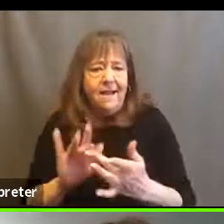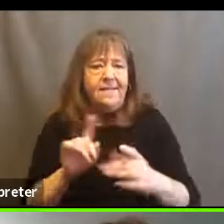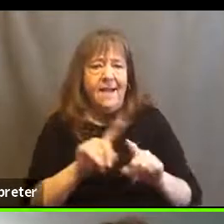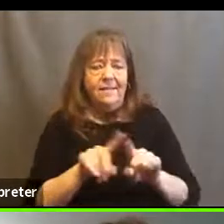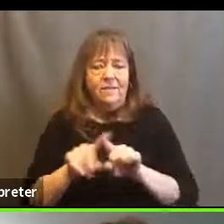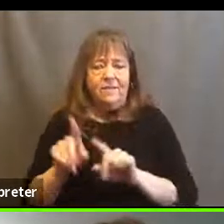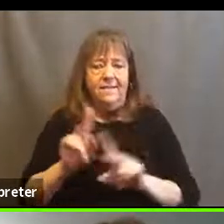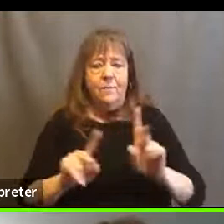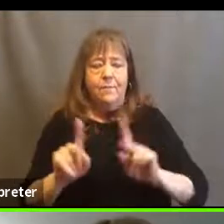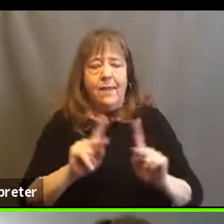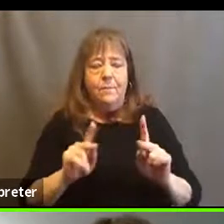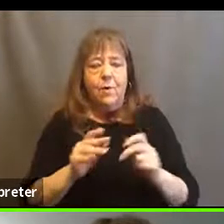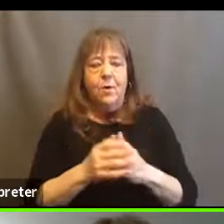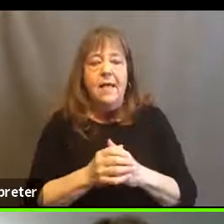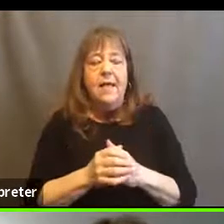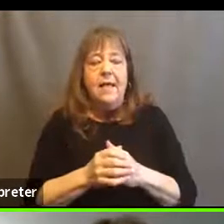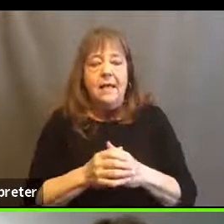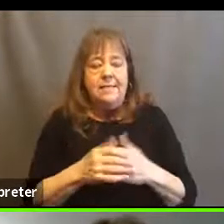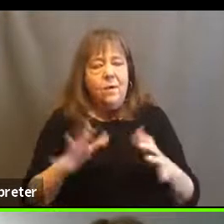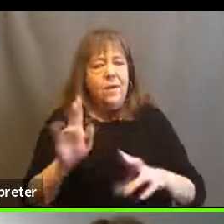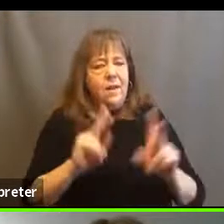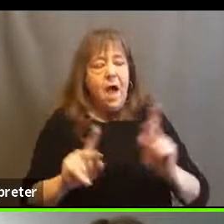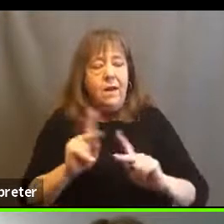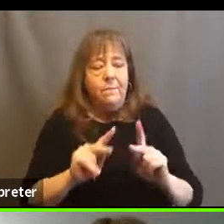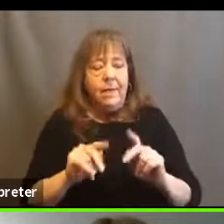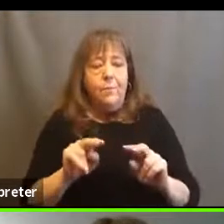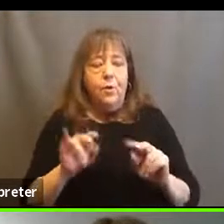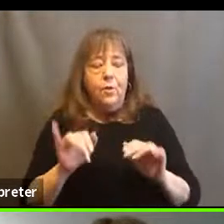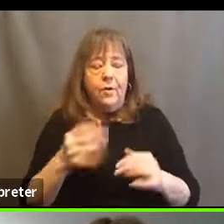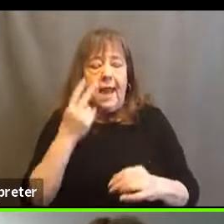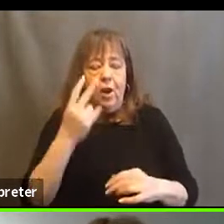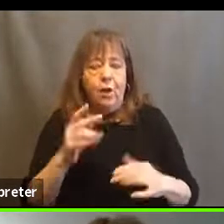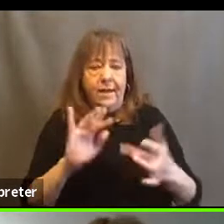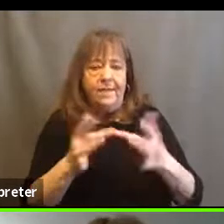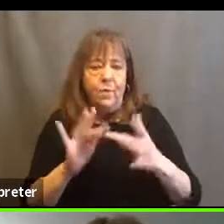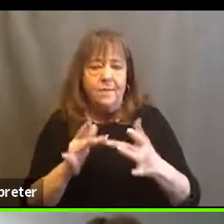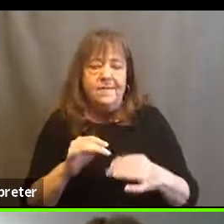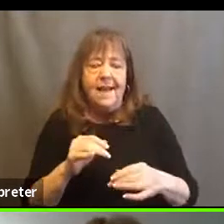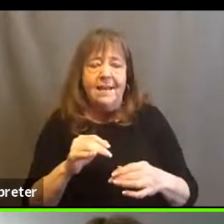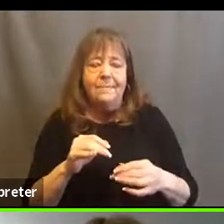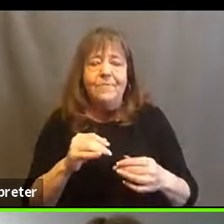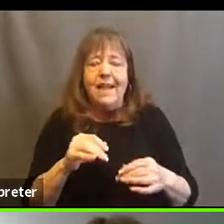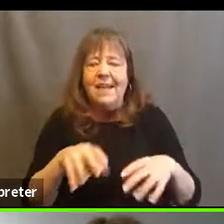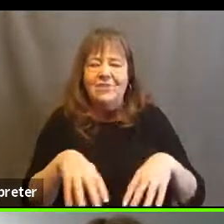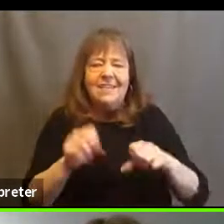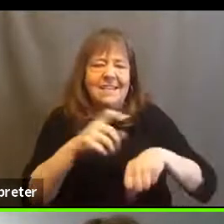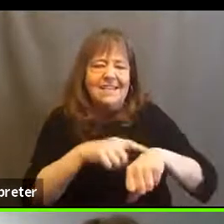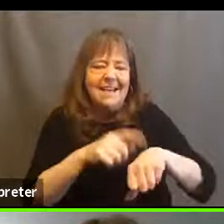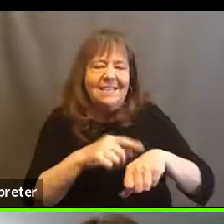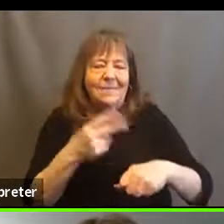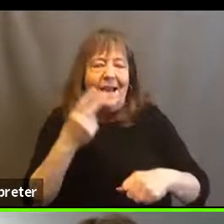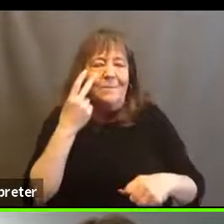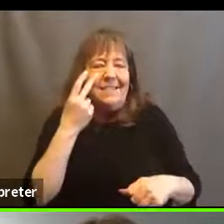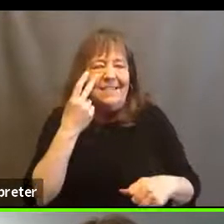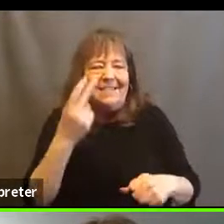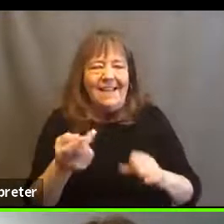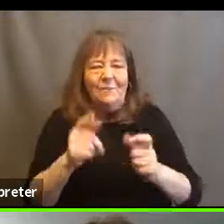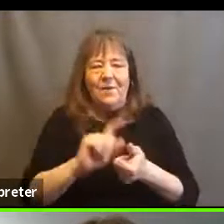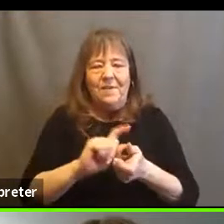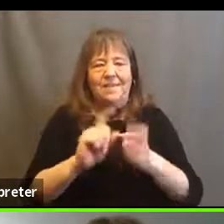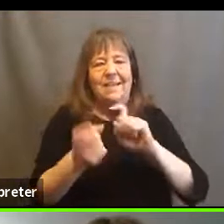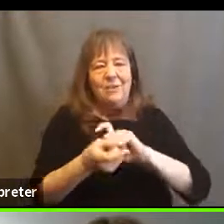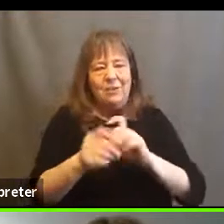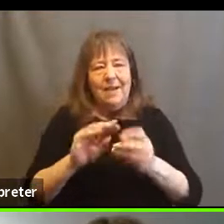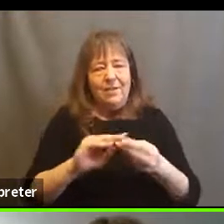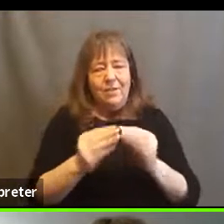of clicks back into the Amarillo Alerts website. It'll take us a little time to enter all of the data to see kind of if there was a change in